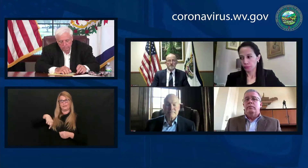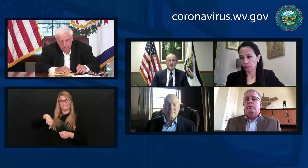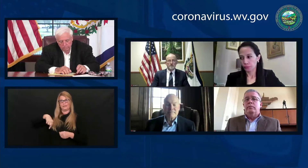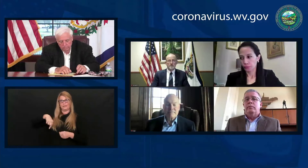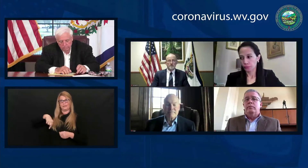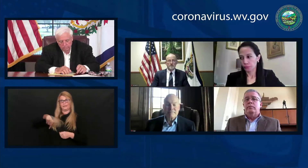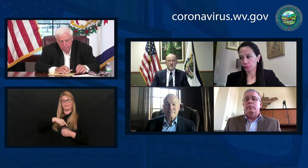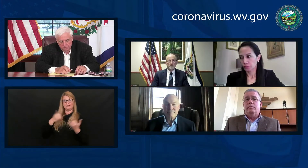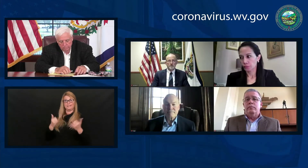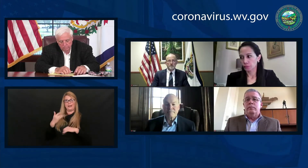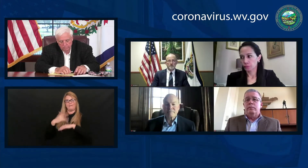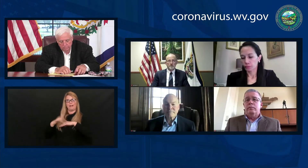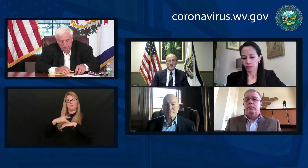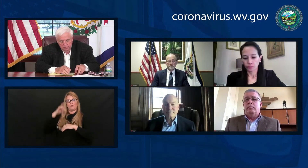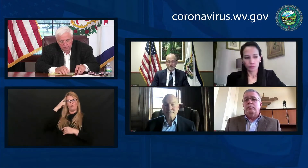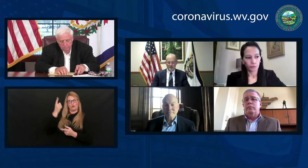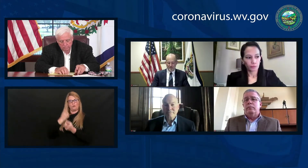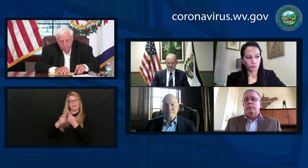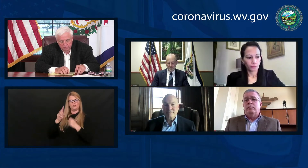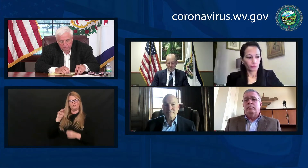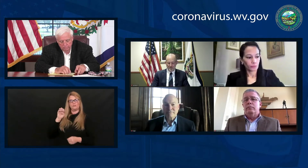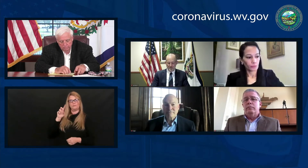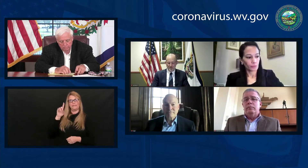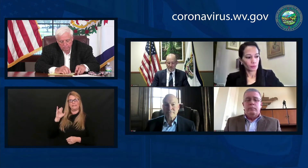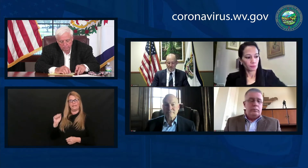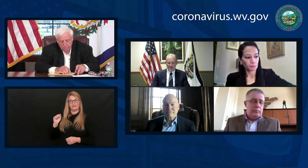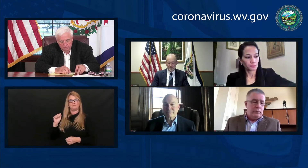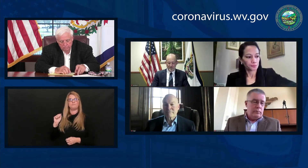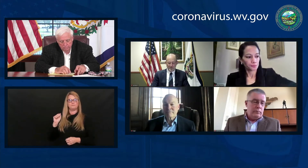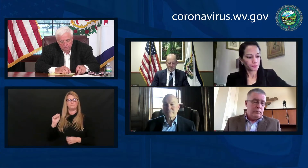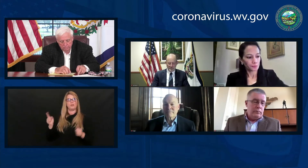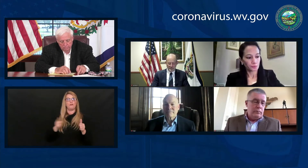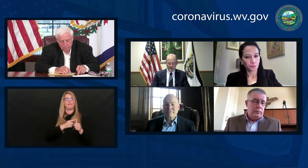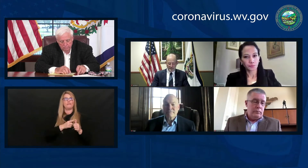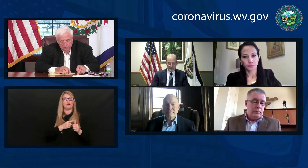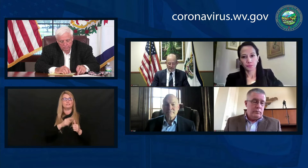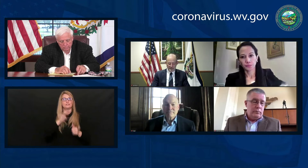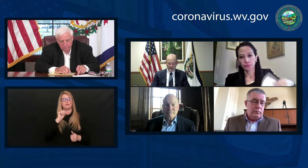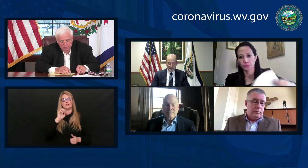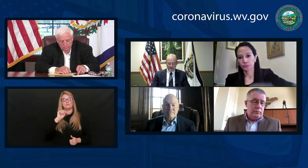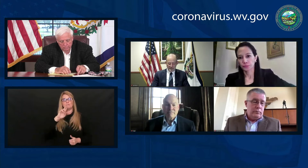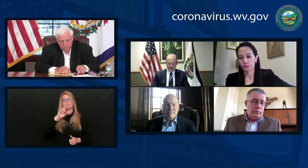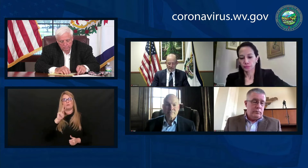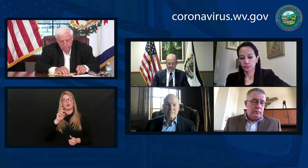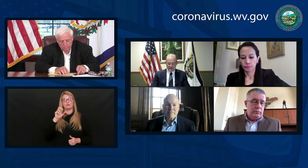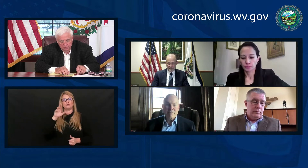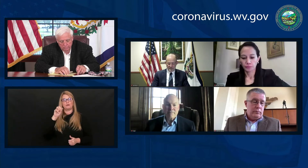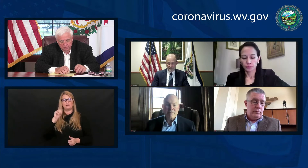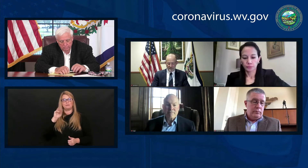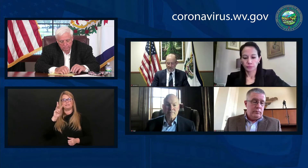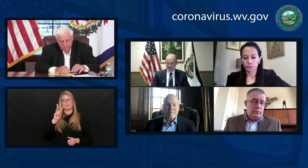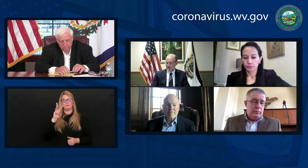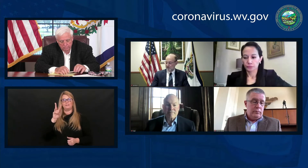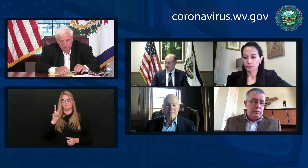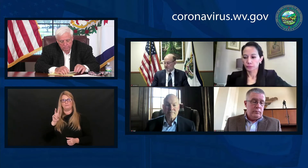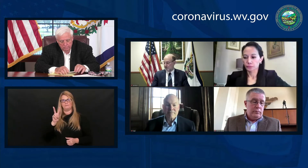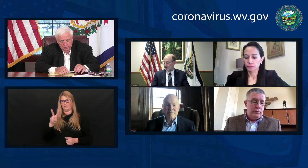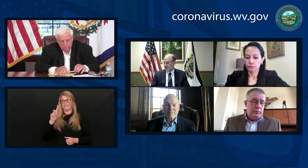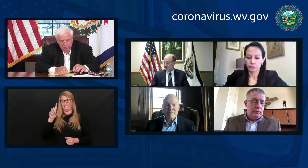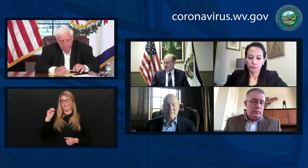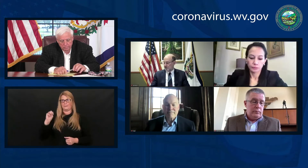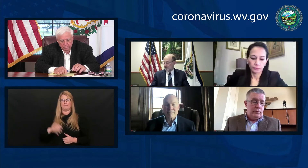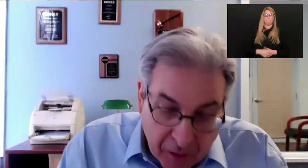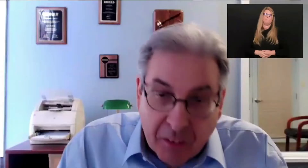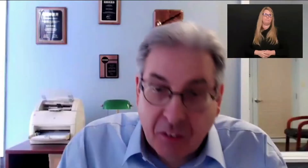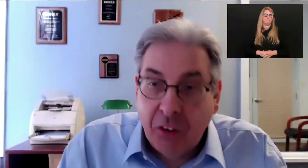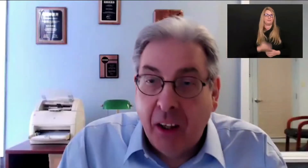available for questions. We'll now go to questions from members of the media. The first today from Mark Cram with WDVM. Well, good morning,